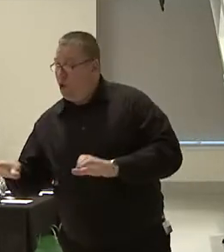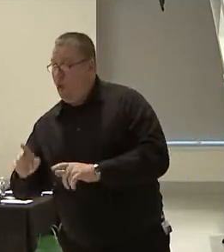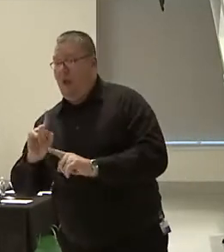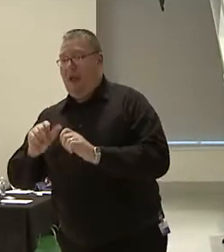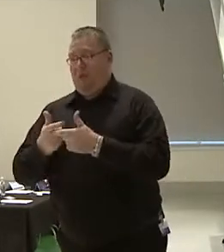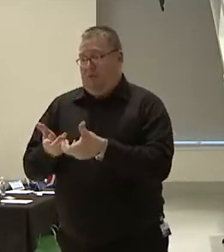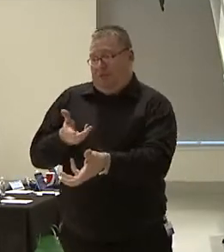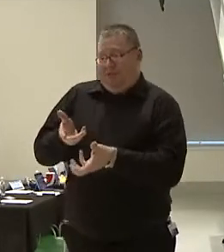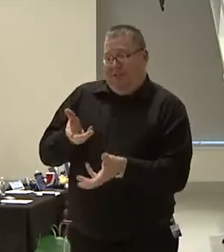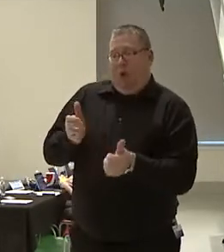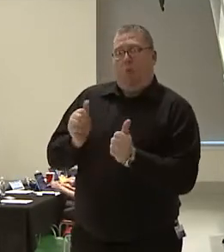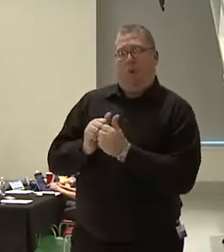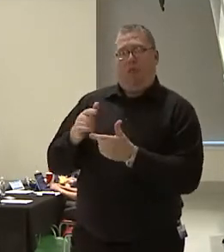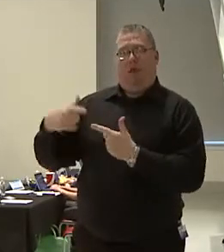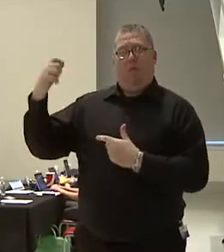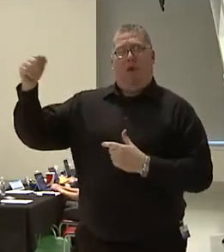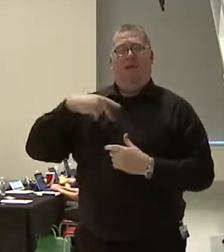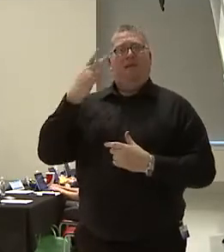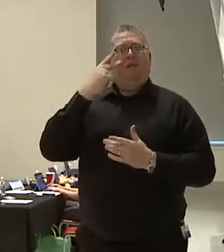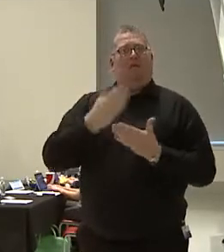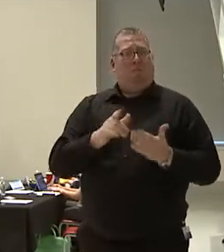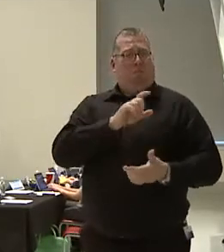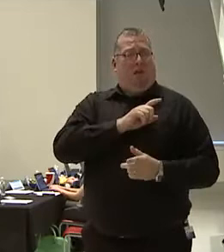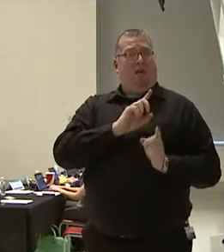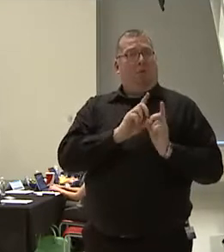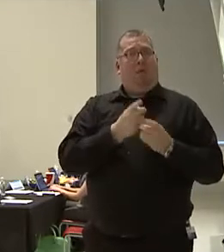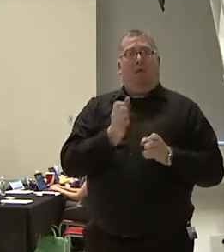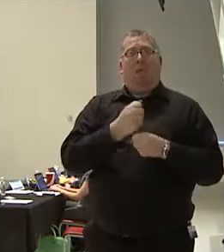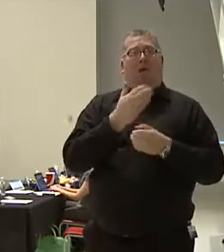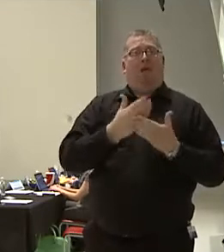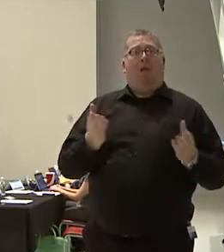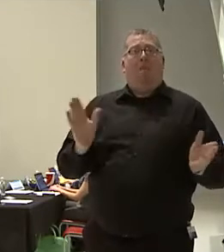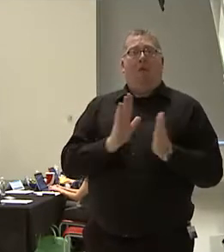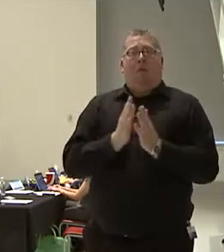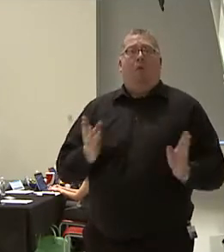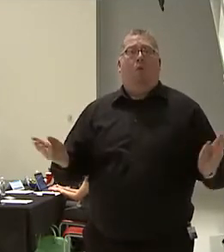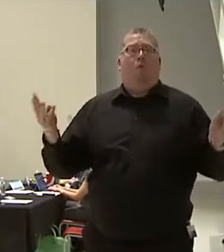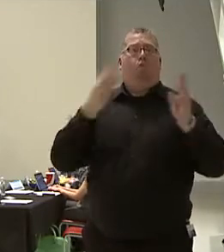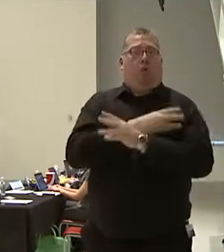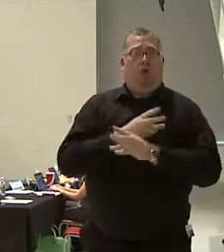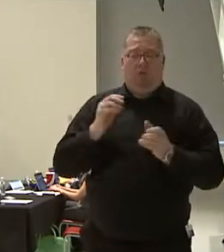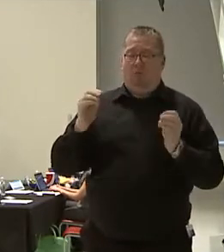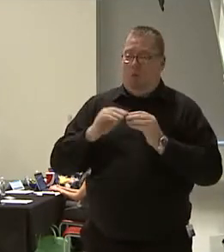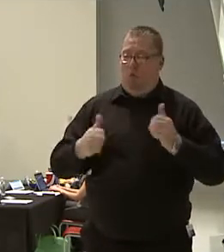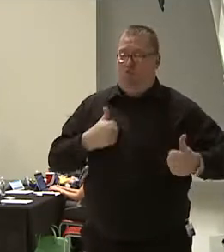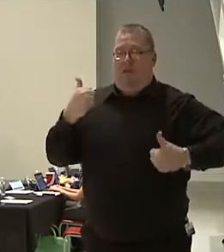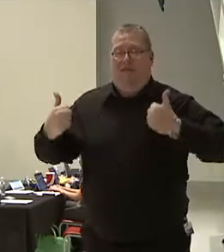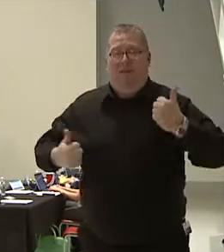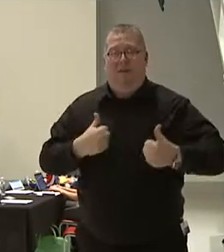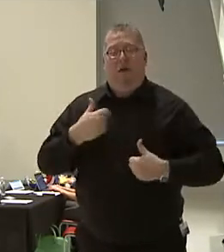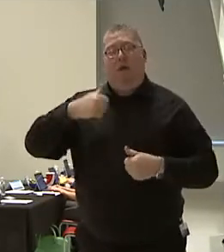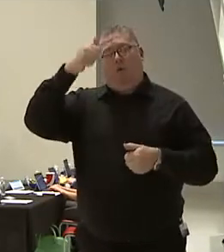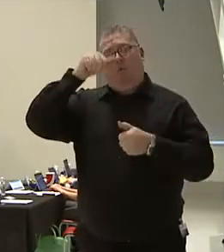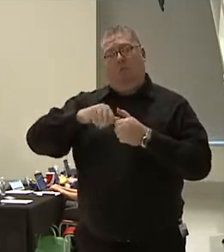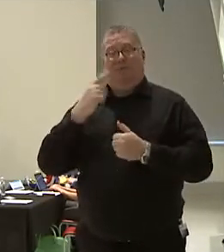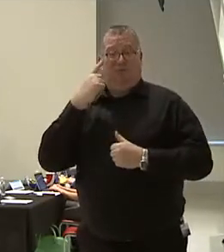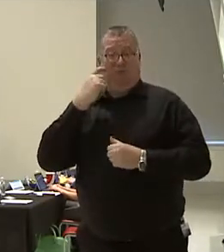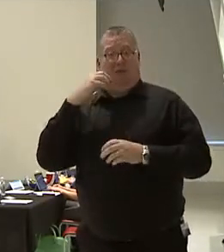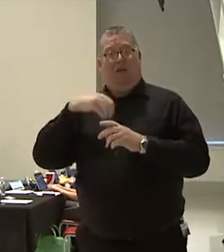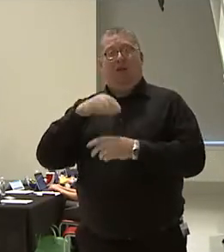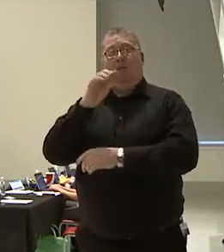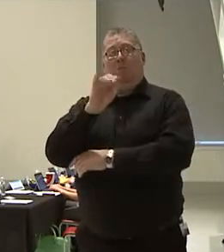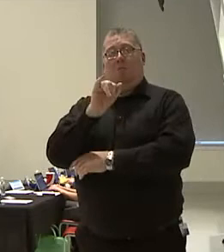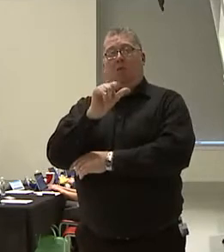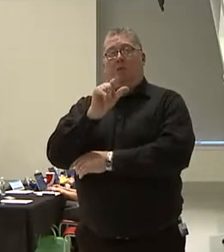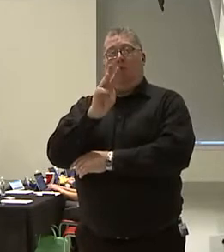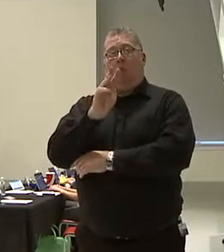I've seen the police department actually make the situations more aggressive. And most recently, Sheriff Clark in Milwaukee, you should just check